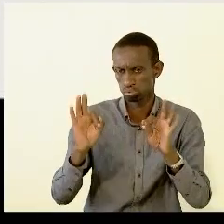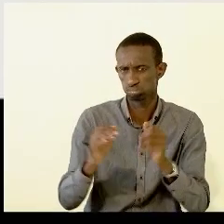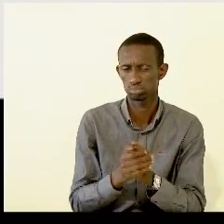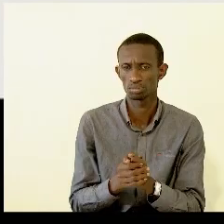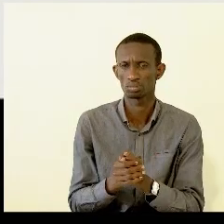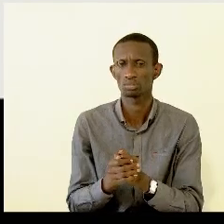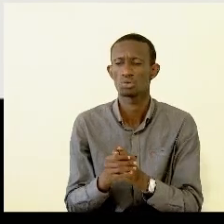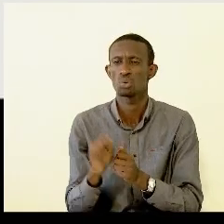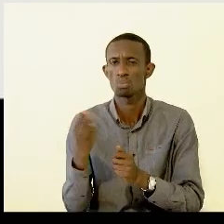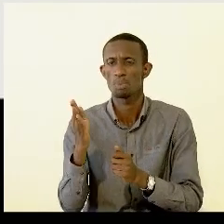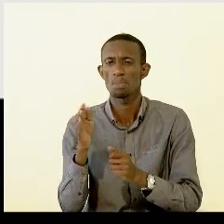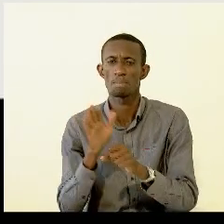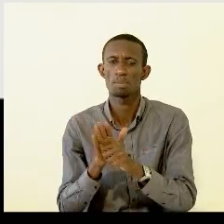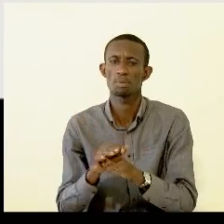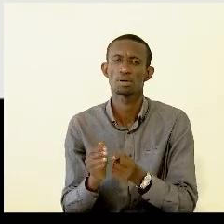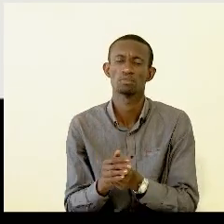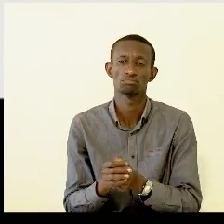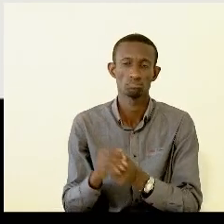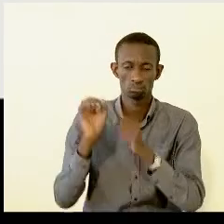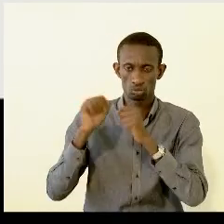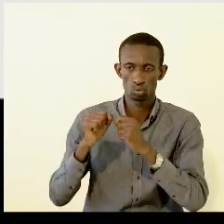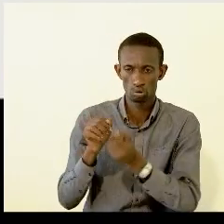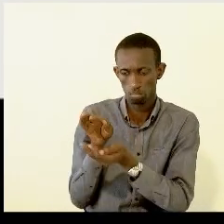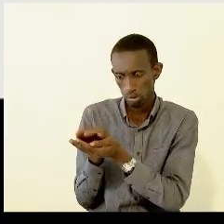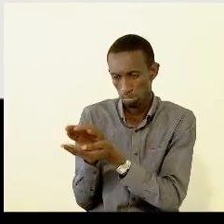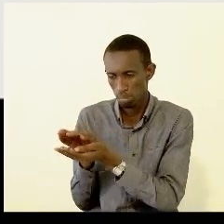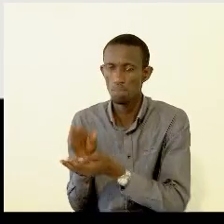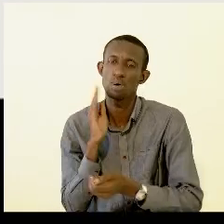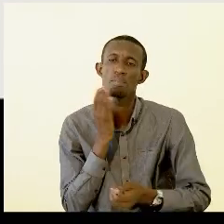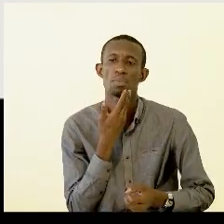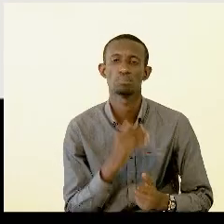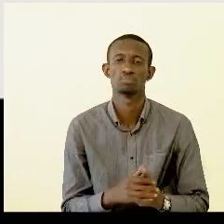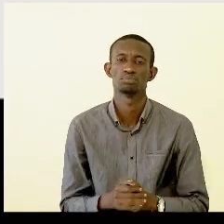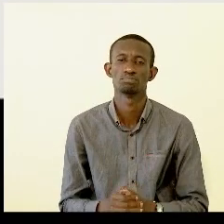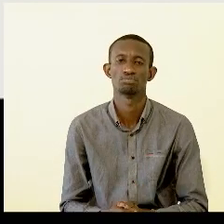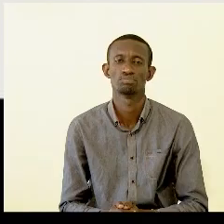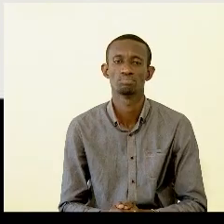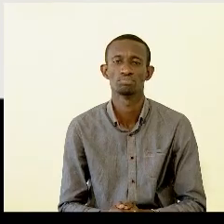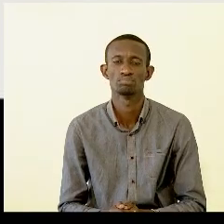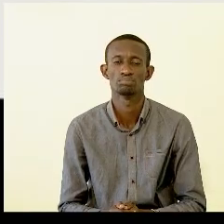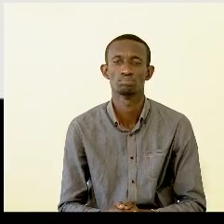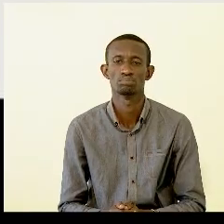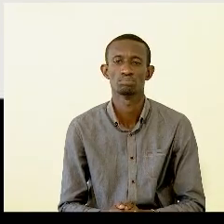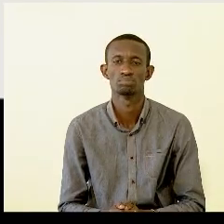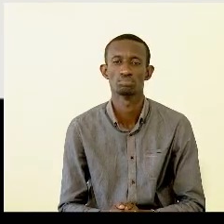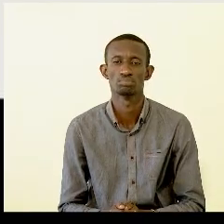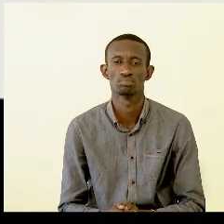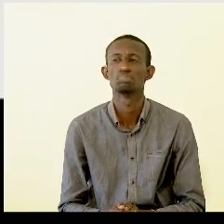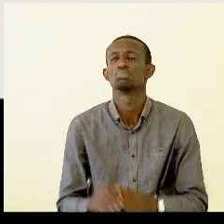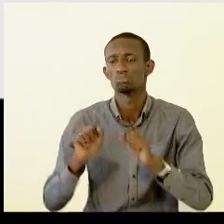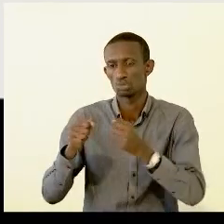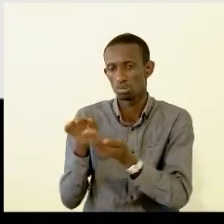succulent so that they are able to store water, so that they are able to store